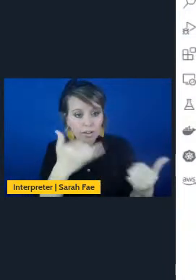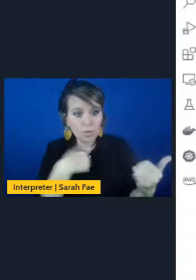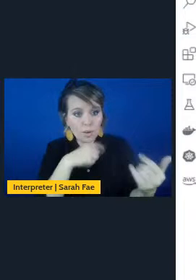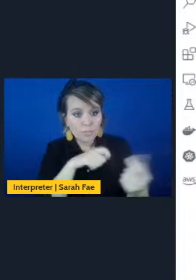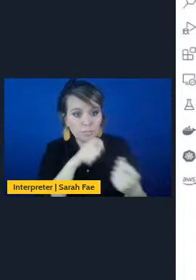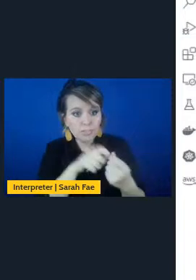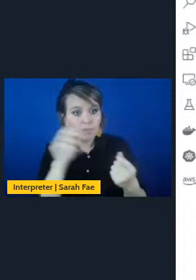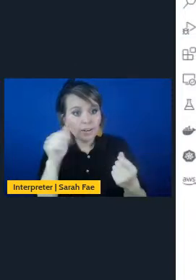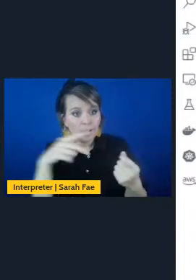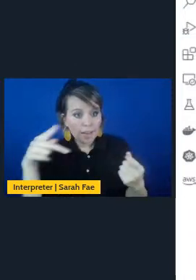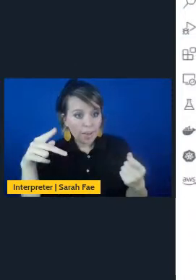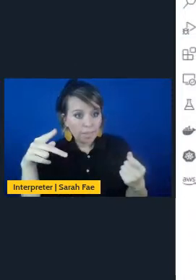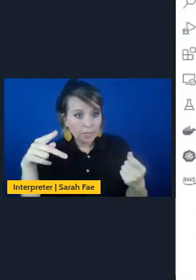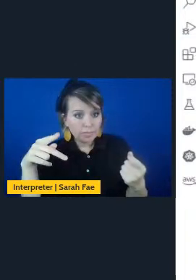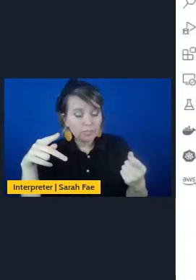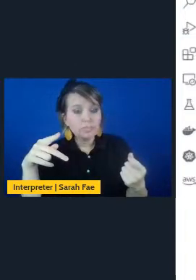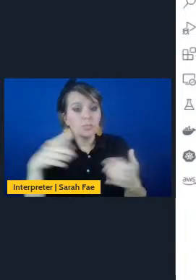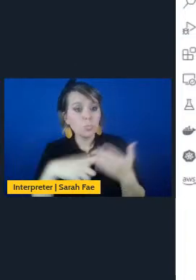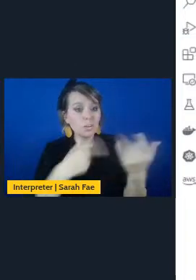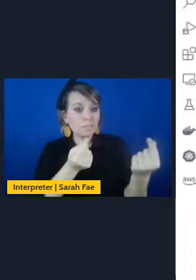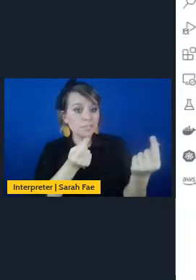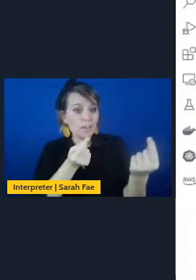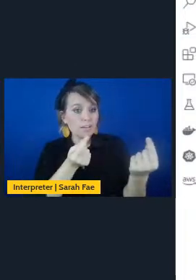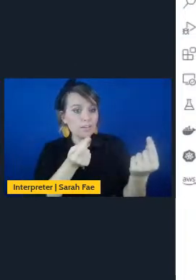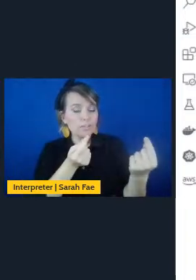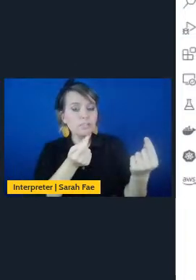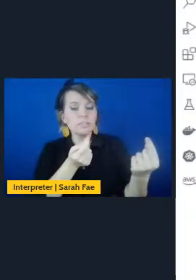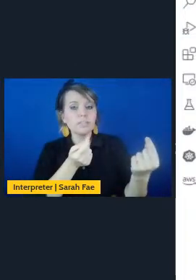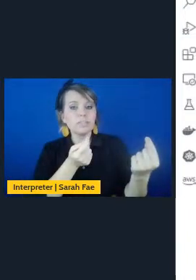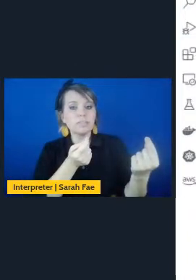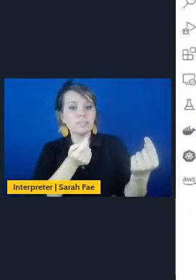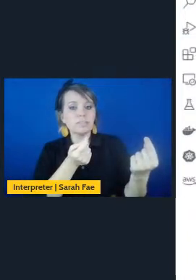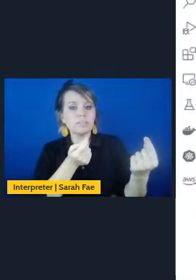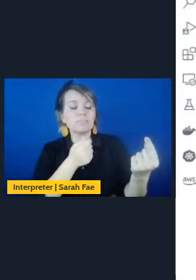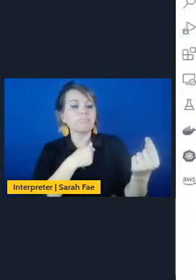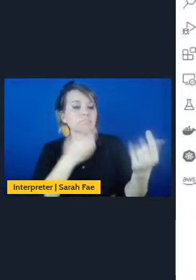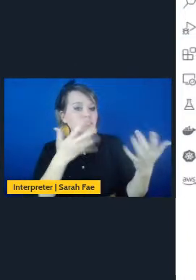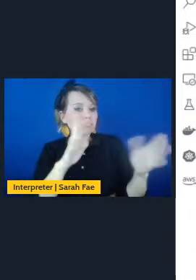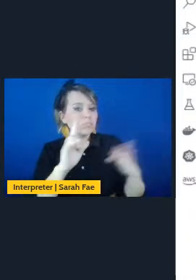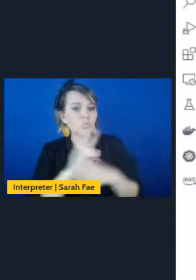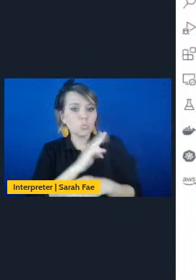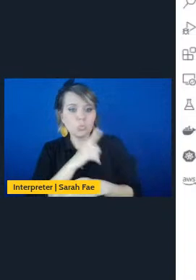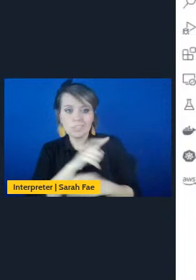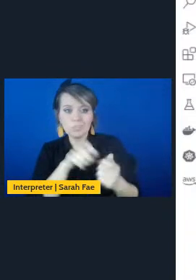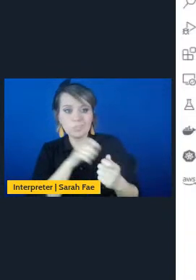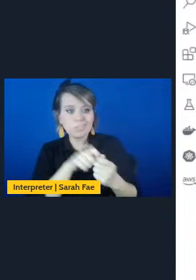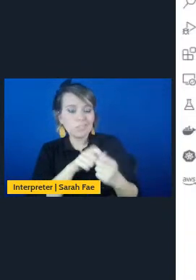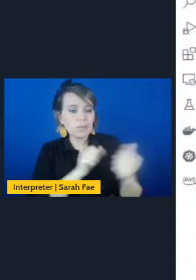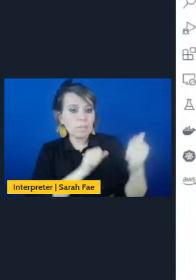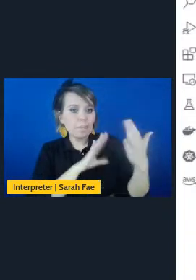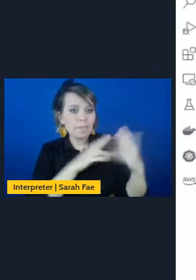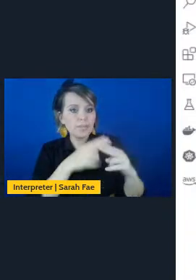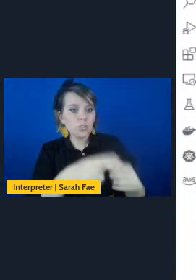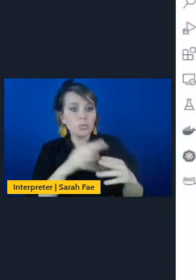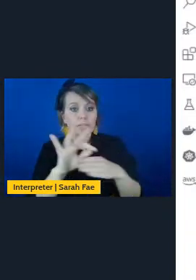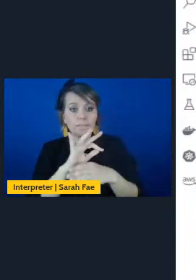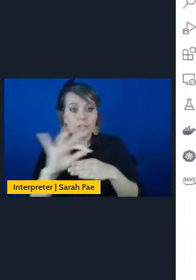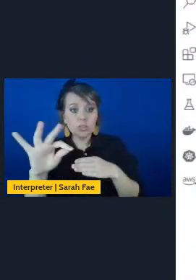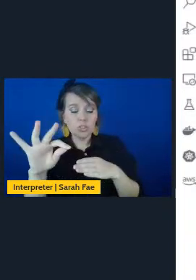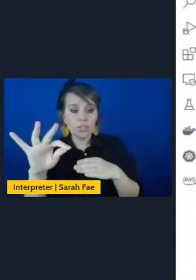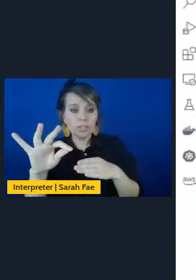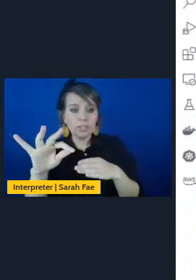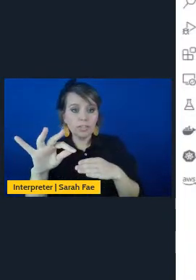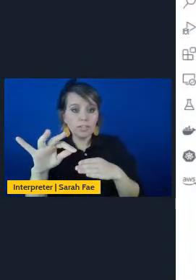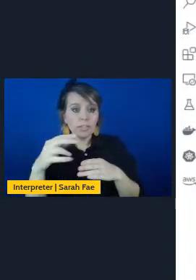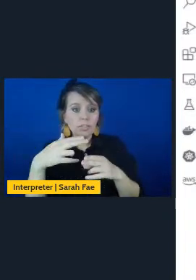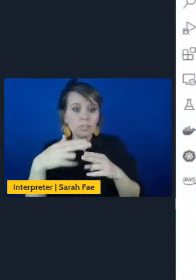app here, and what I've done is used this specific method function called add